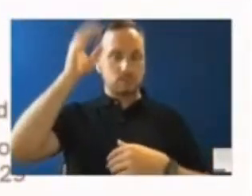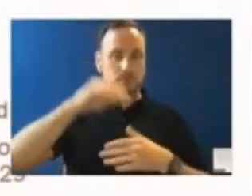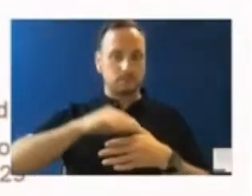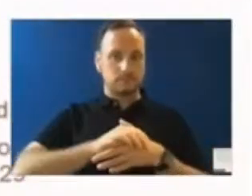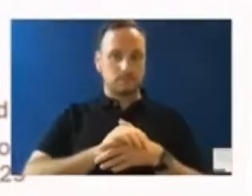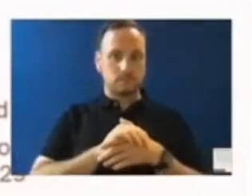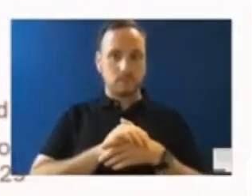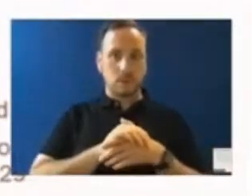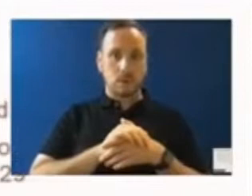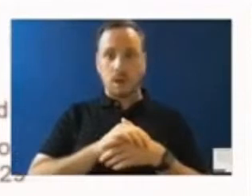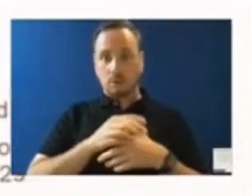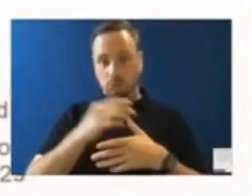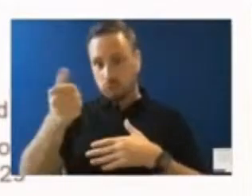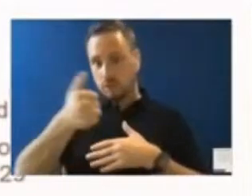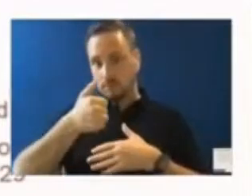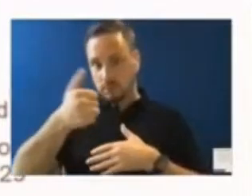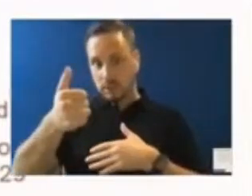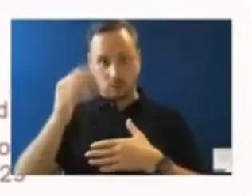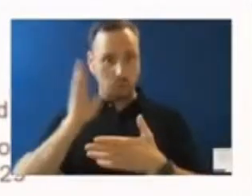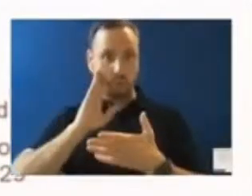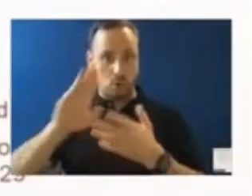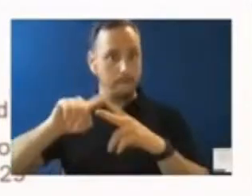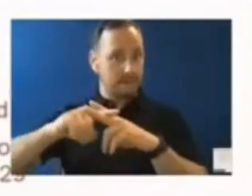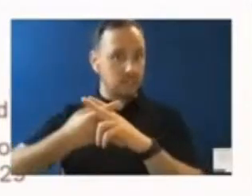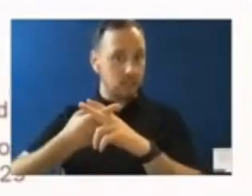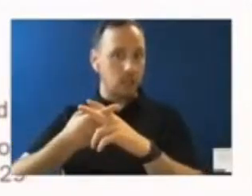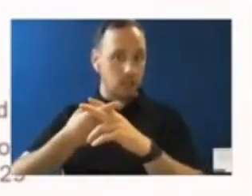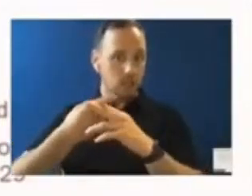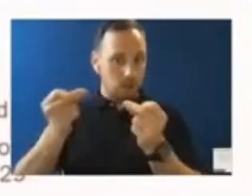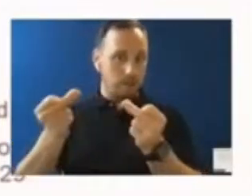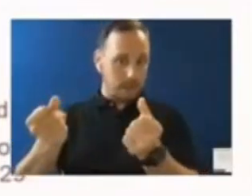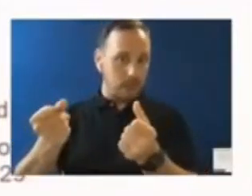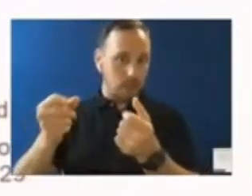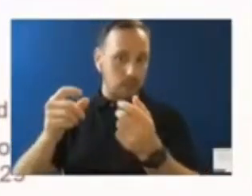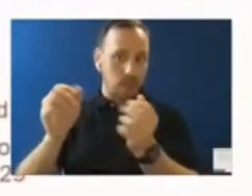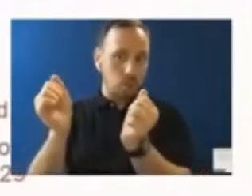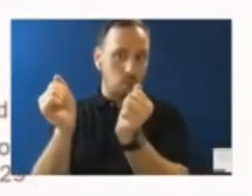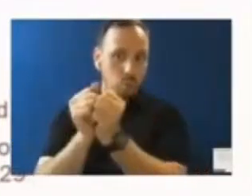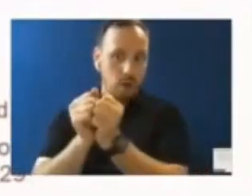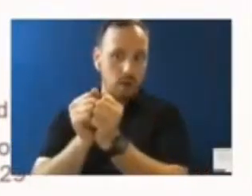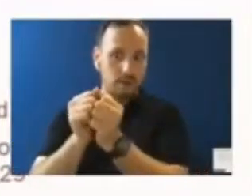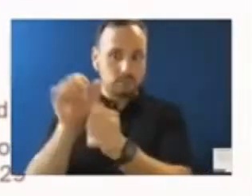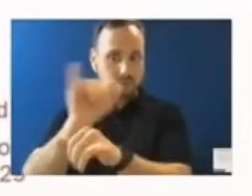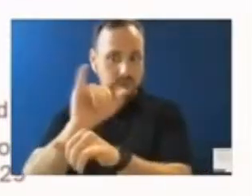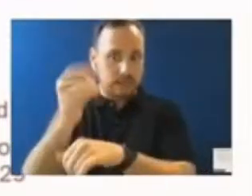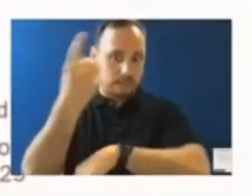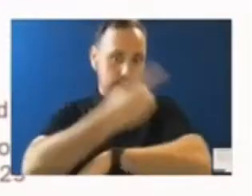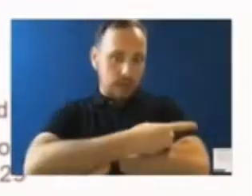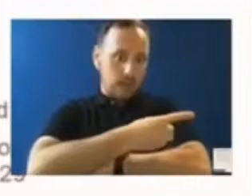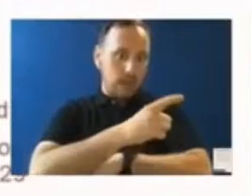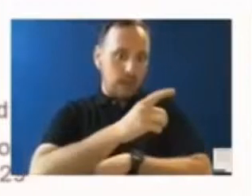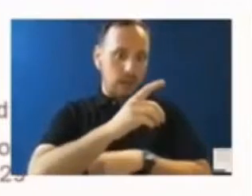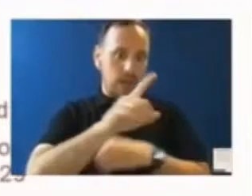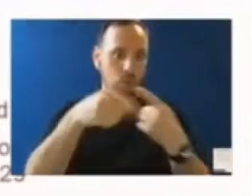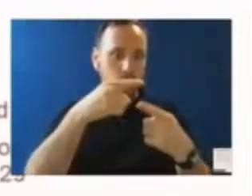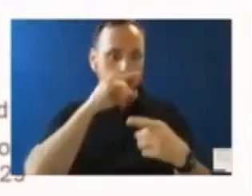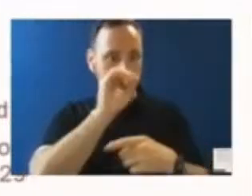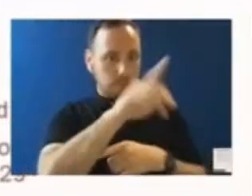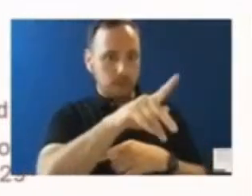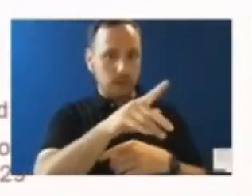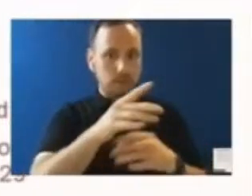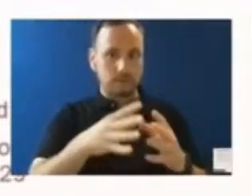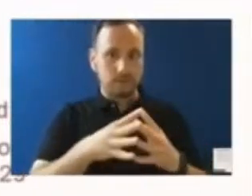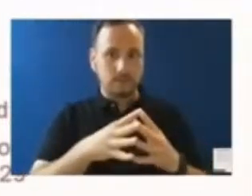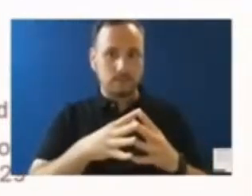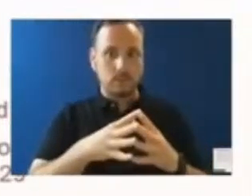whatever the rotation is for face-to-face instruction. So some EC students being brought back, that transportation will begin on